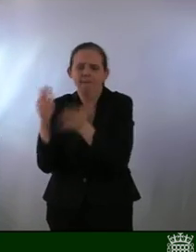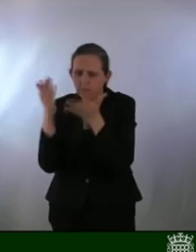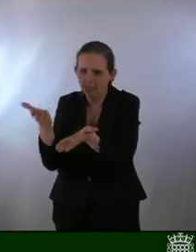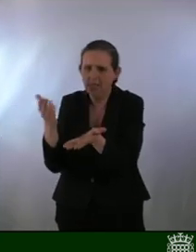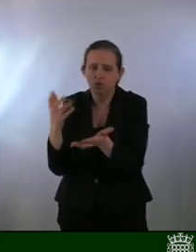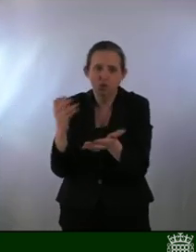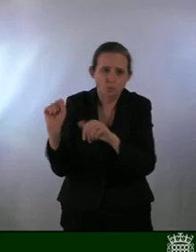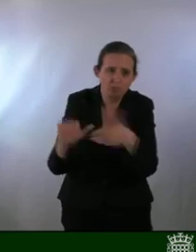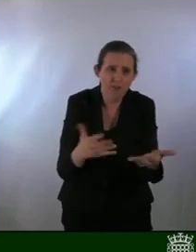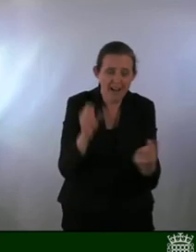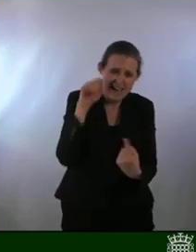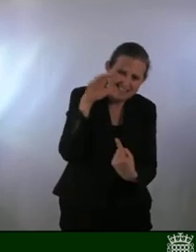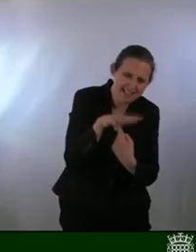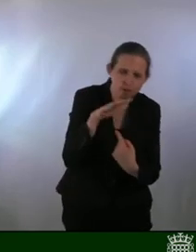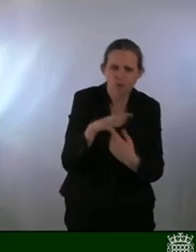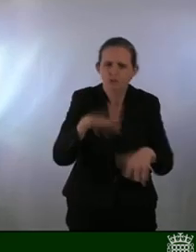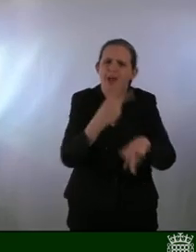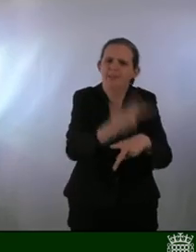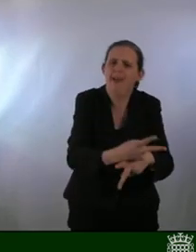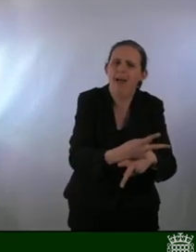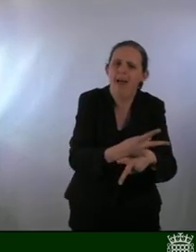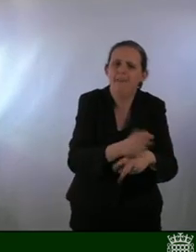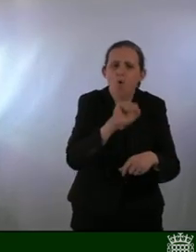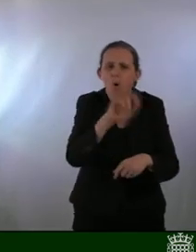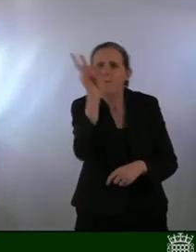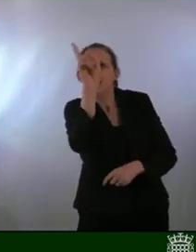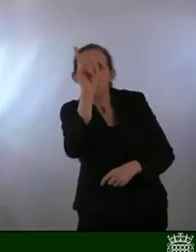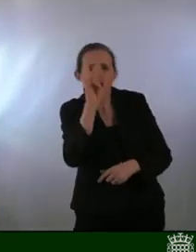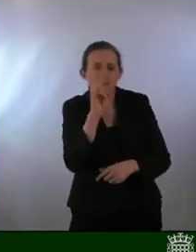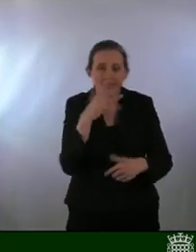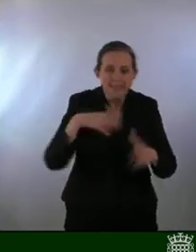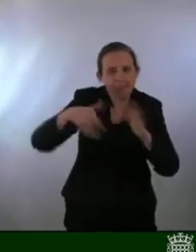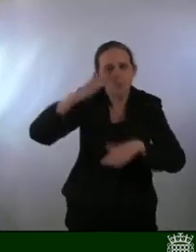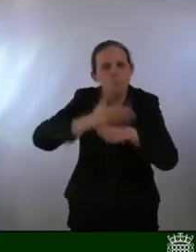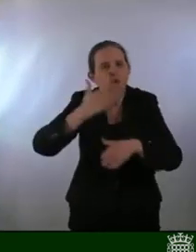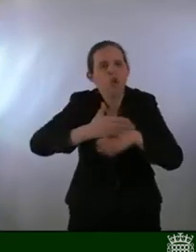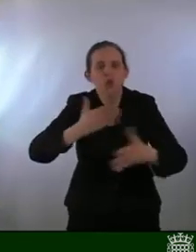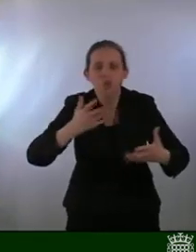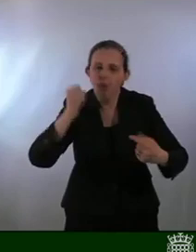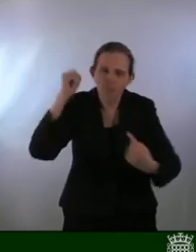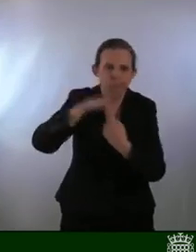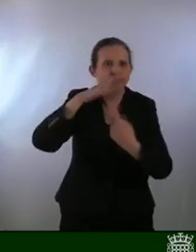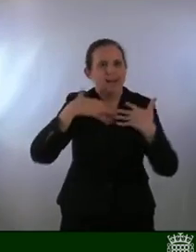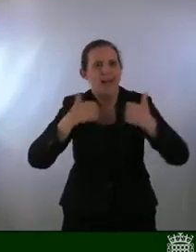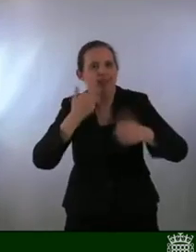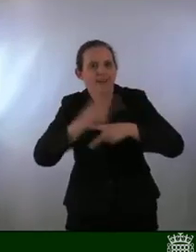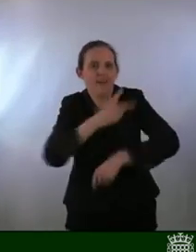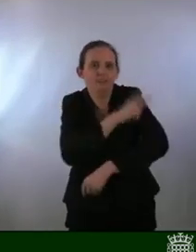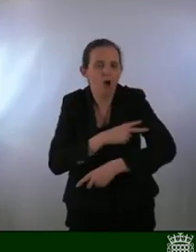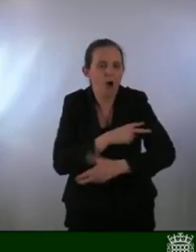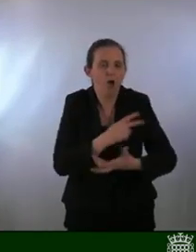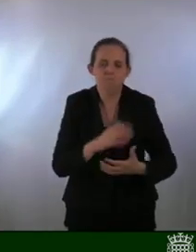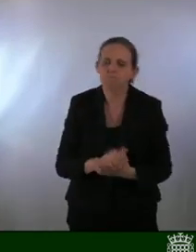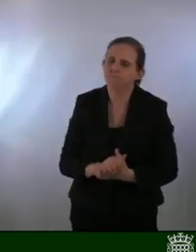essential childcare for those workers that still need to work and the children that will still need to go to school. I understand